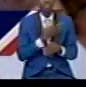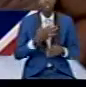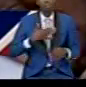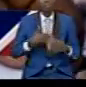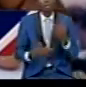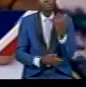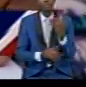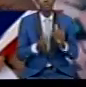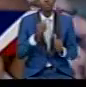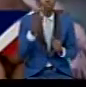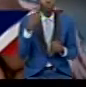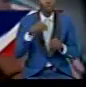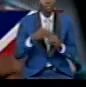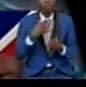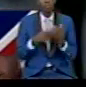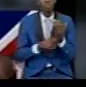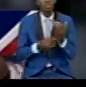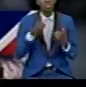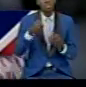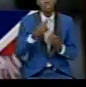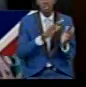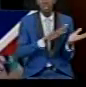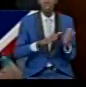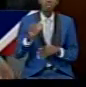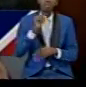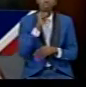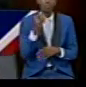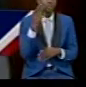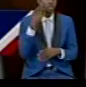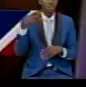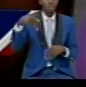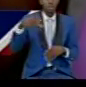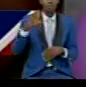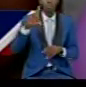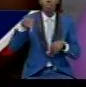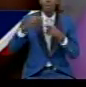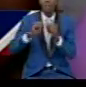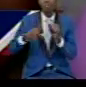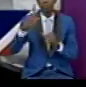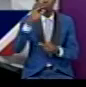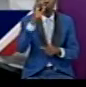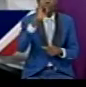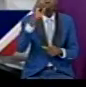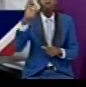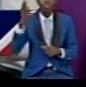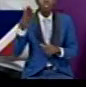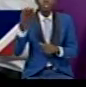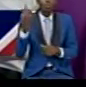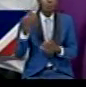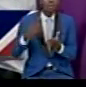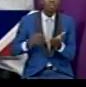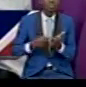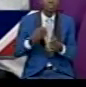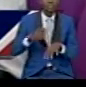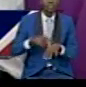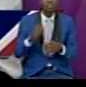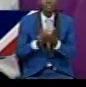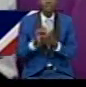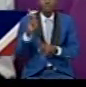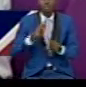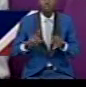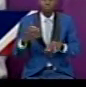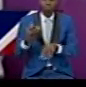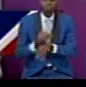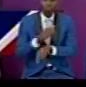that mean? Paul the apostle, as they went about preaching the gospel, there were times they stoned him and it